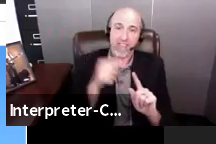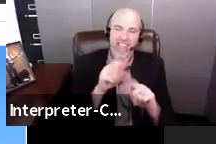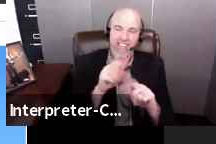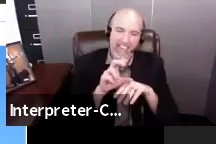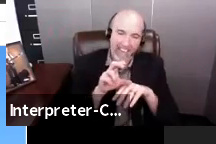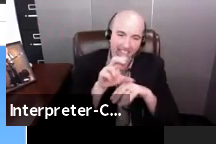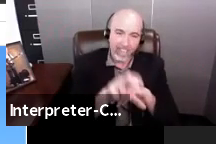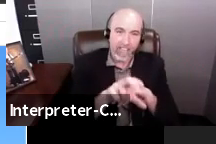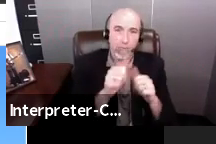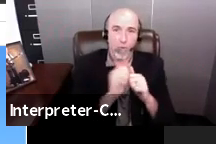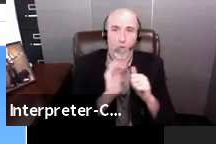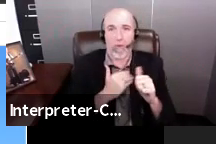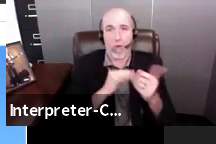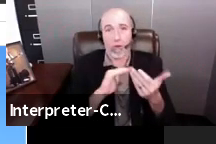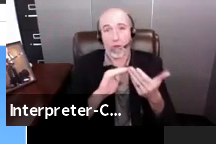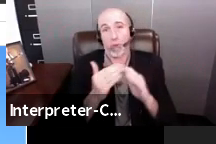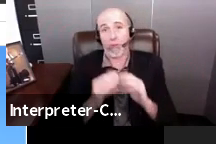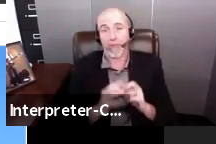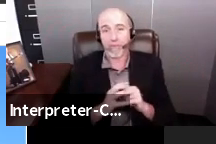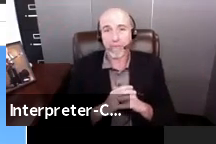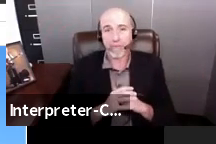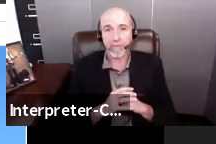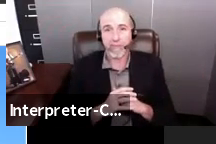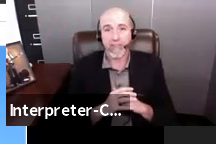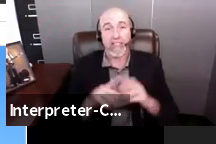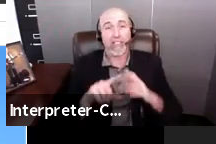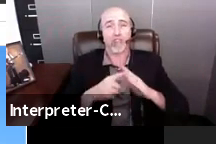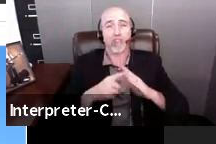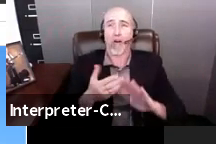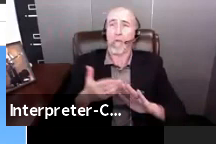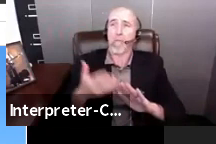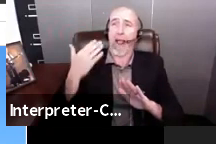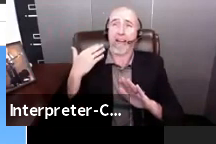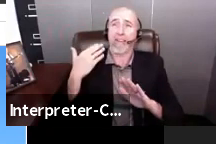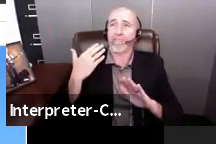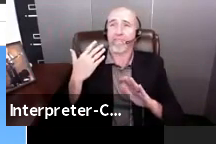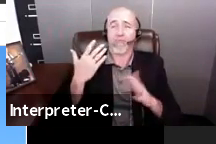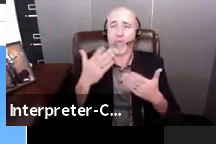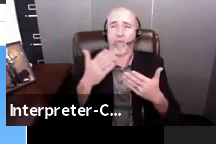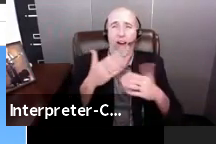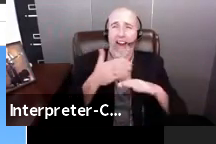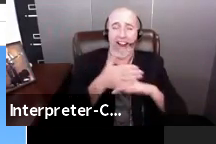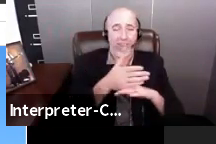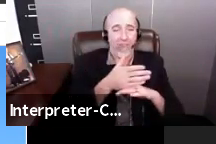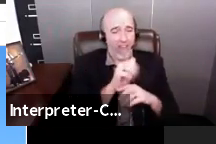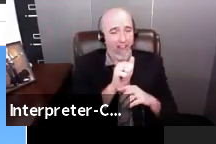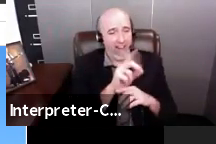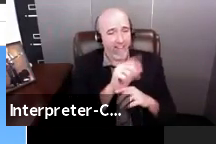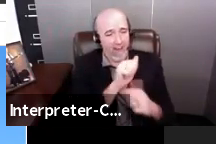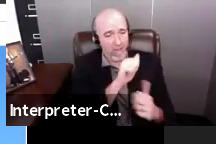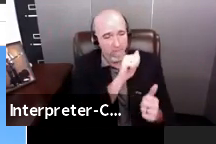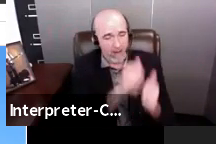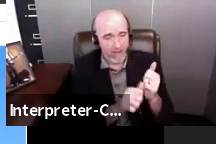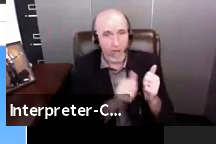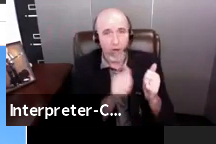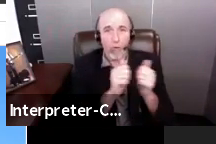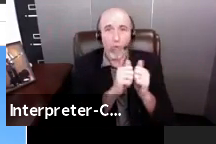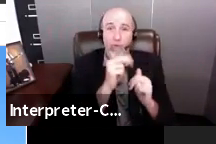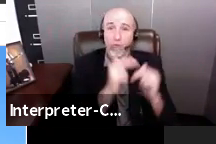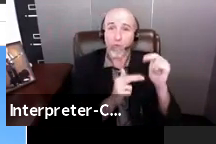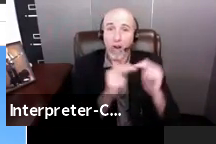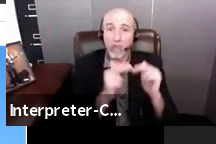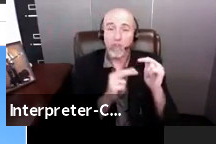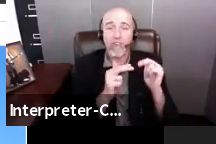in community. It started back right after the passage of the ADA with the construction